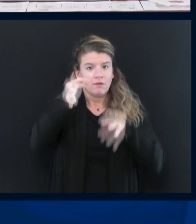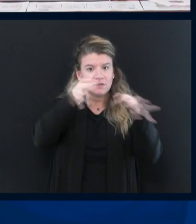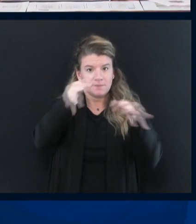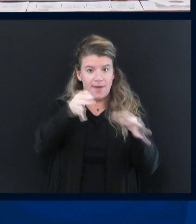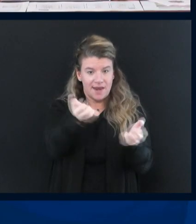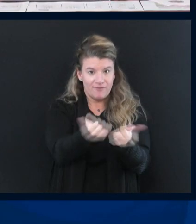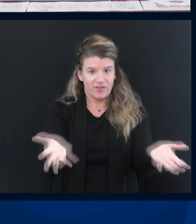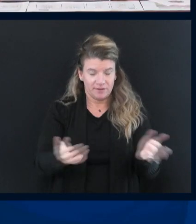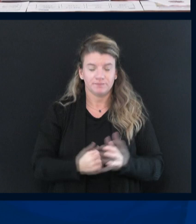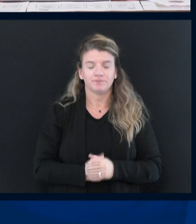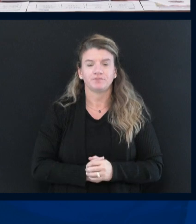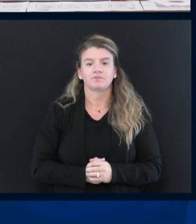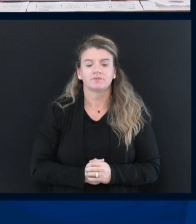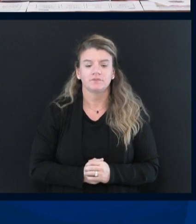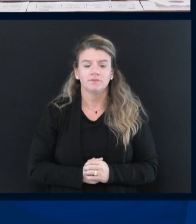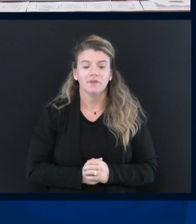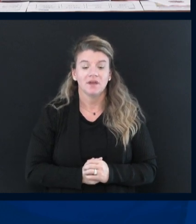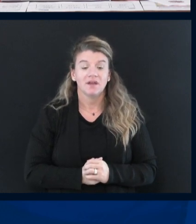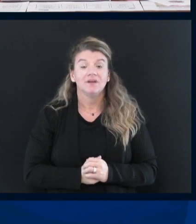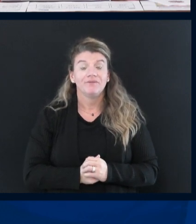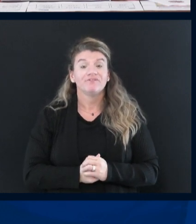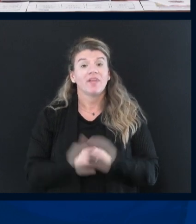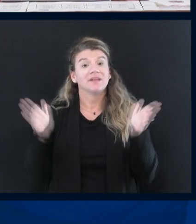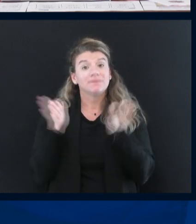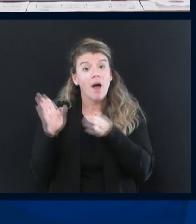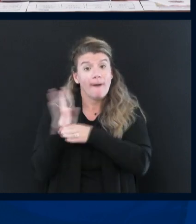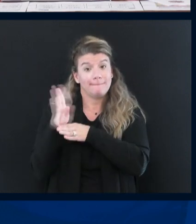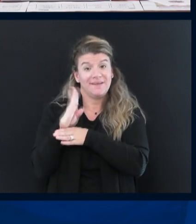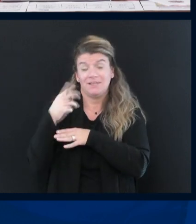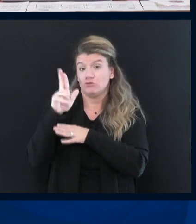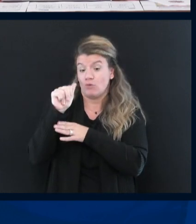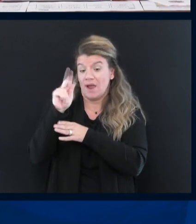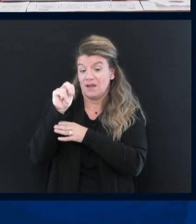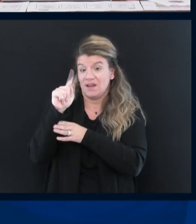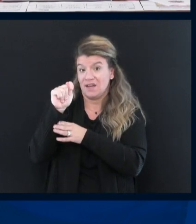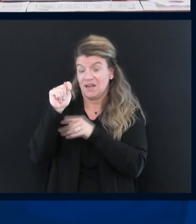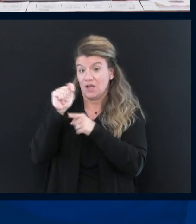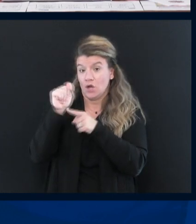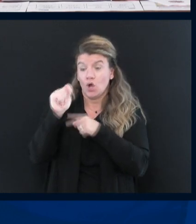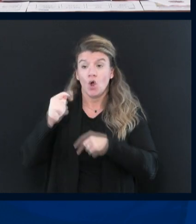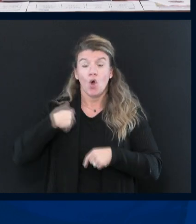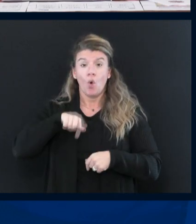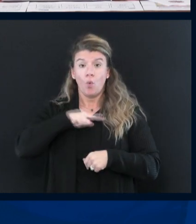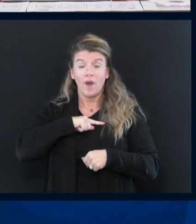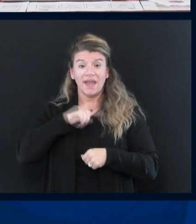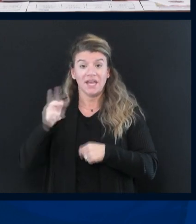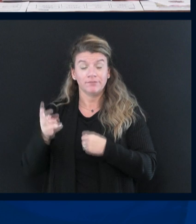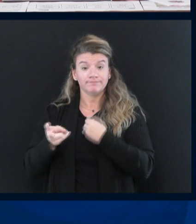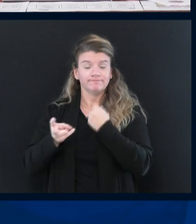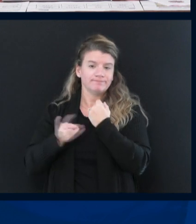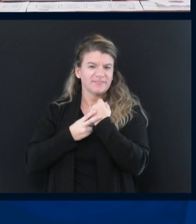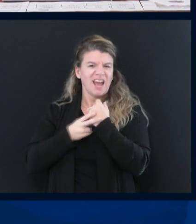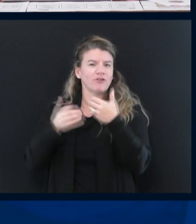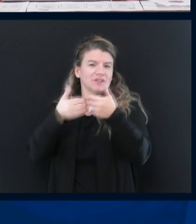As far as our small business grants, we slotted $150